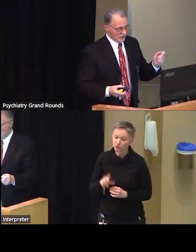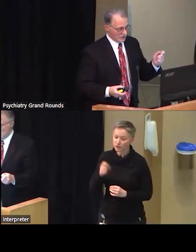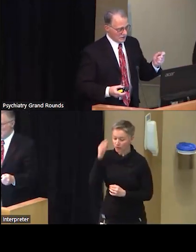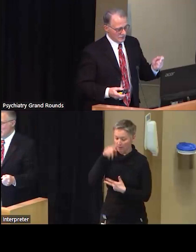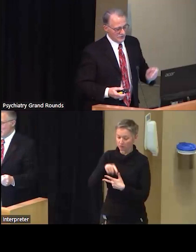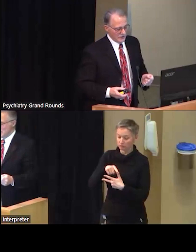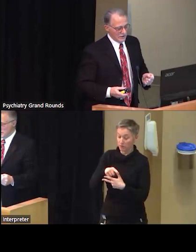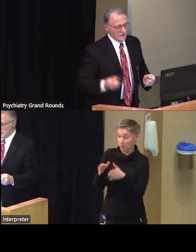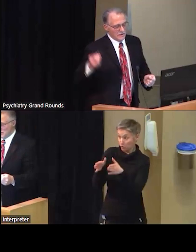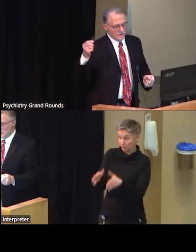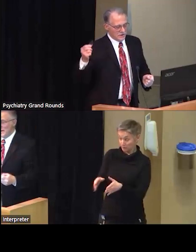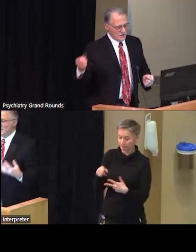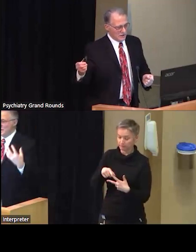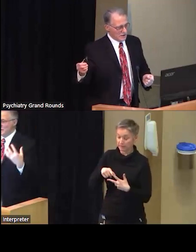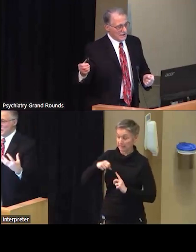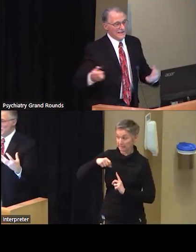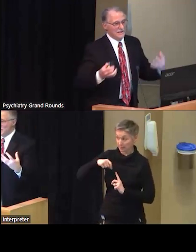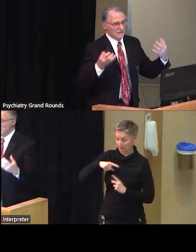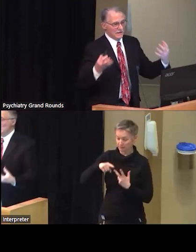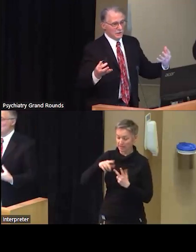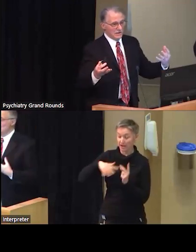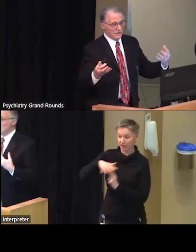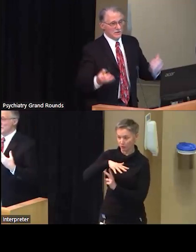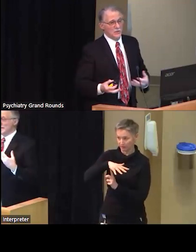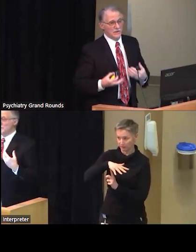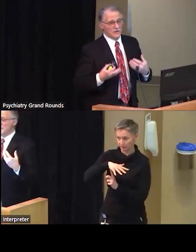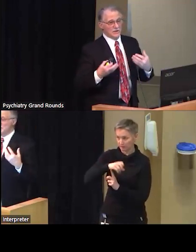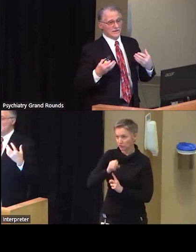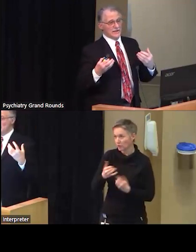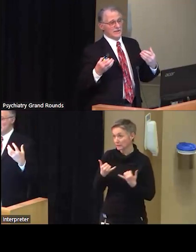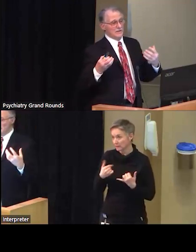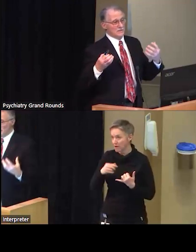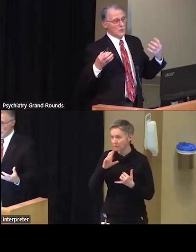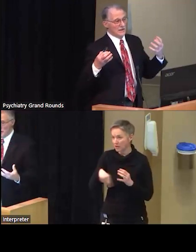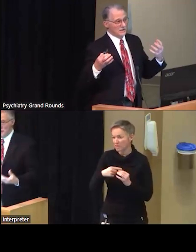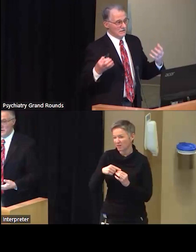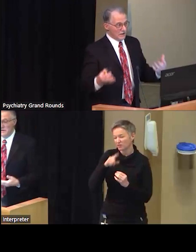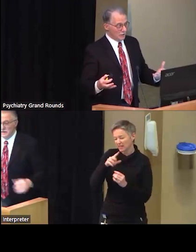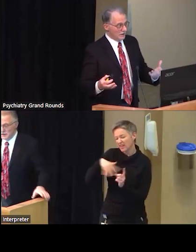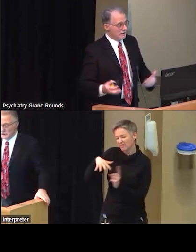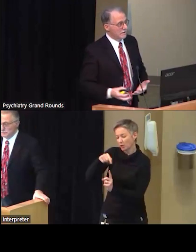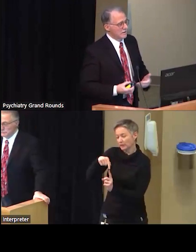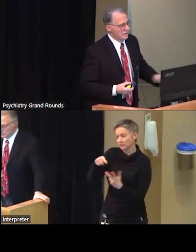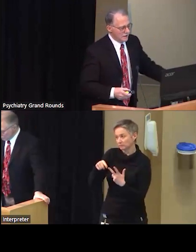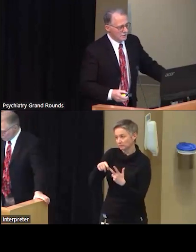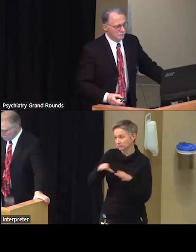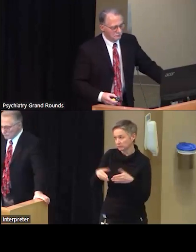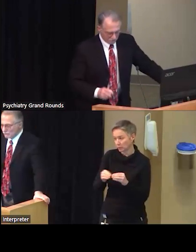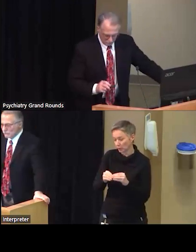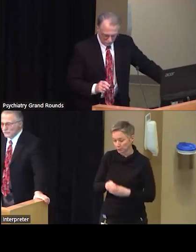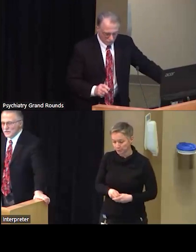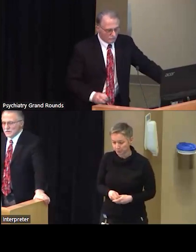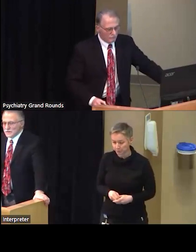like the person, the stimulus, and the environment. So what we're going to talk today about is more about the environment.